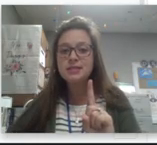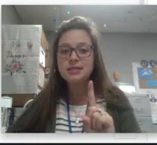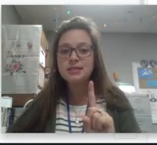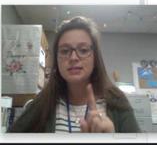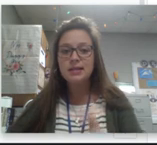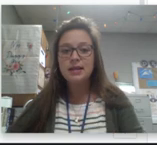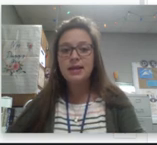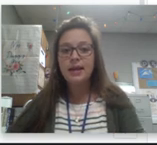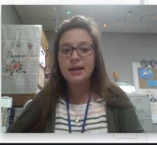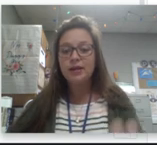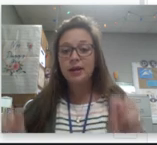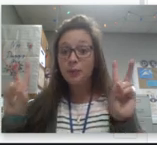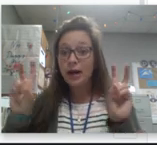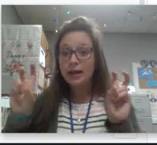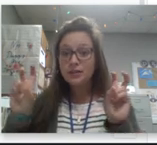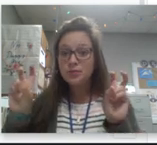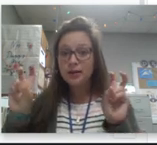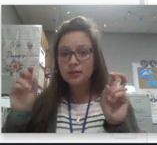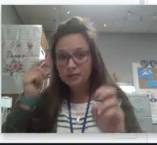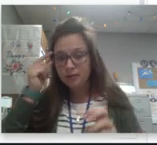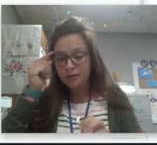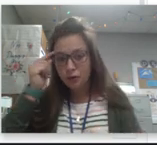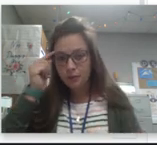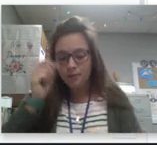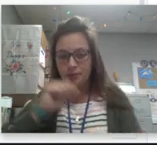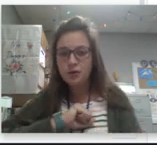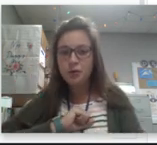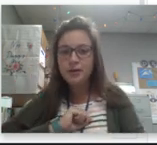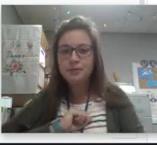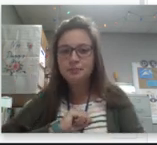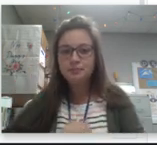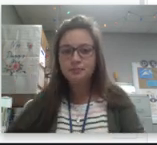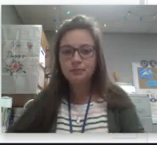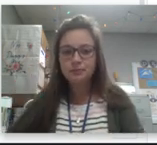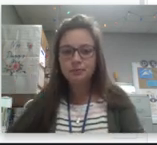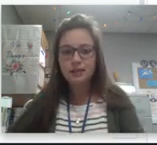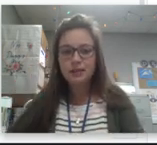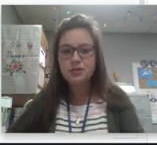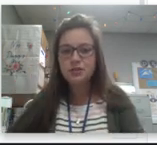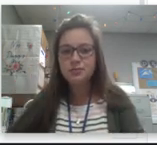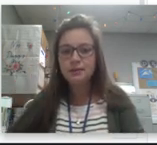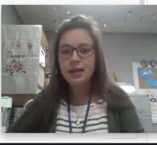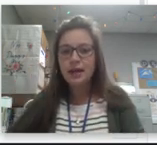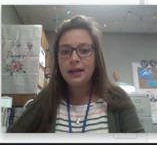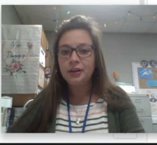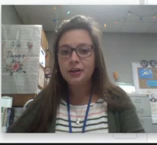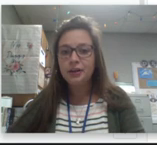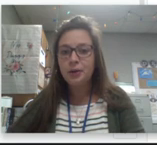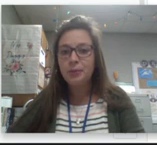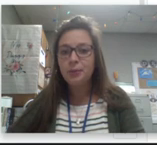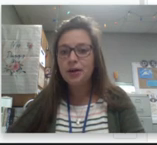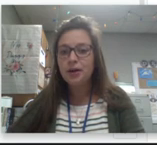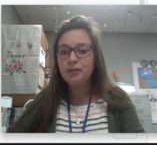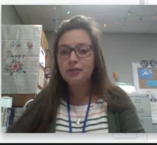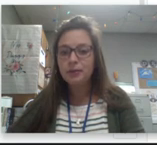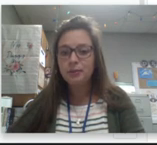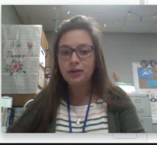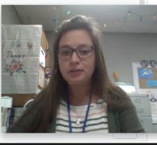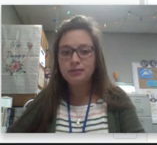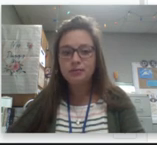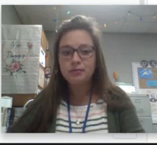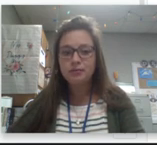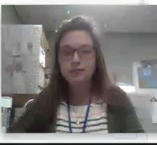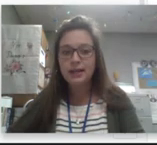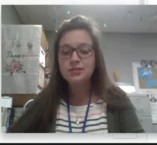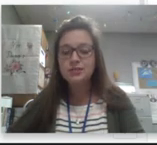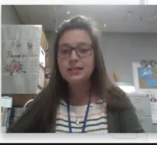those sentences and do like a practice round of recording, excuse me, and you're going to go put it on